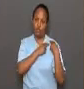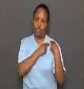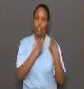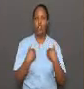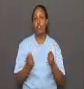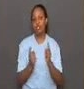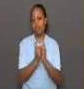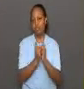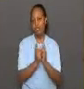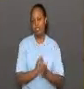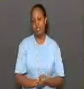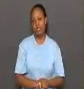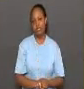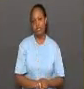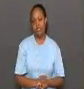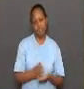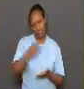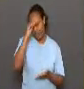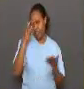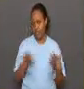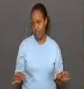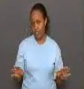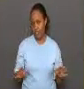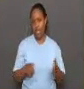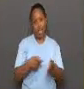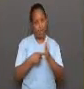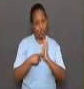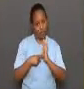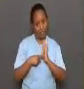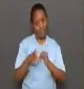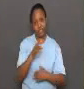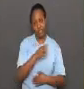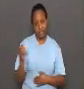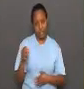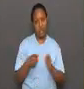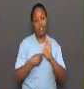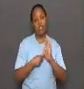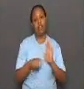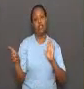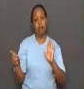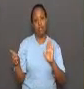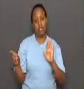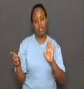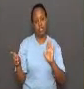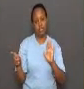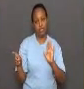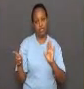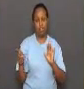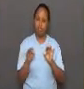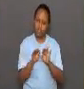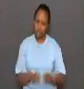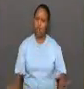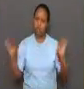and authority. We have learned that accountability and